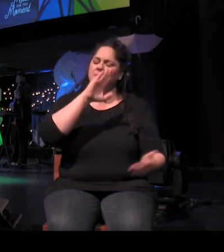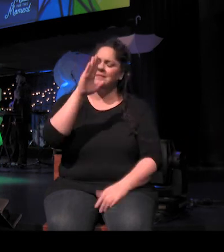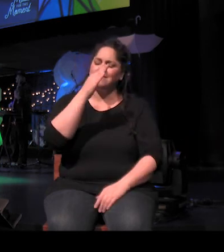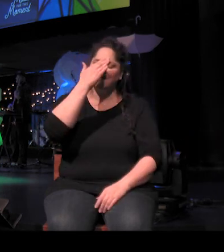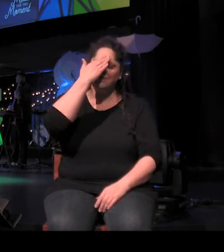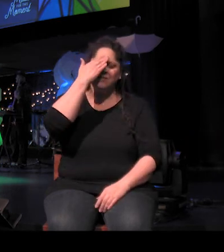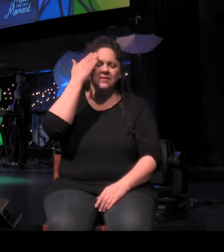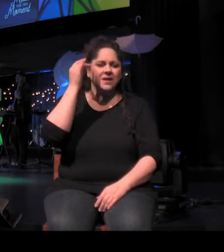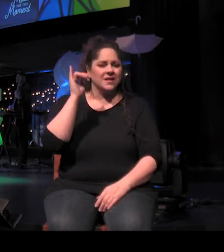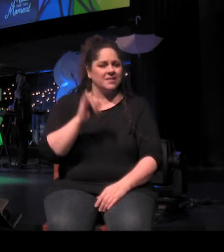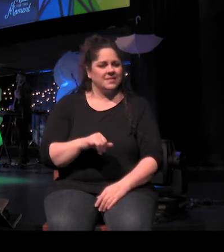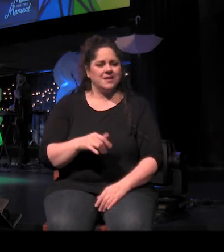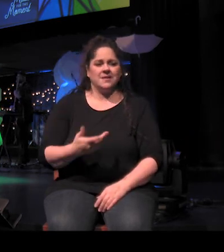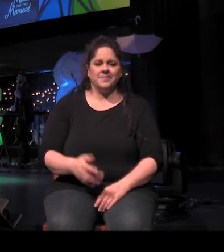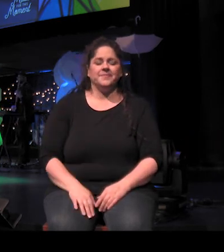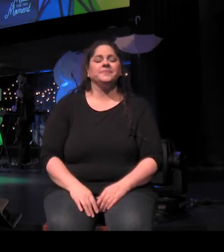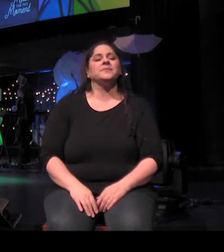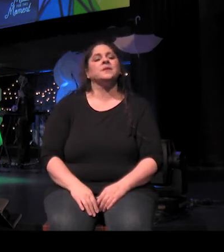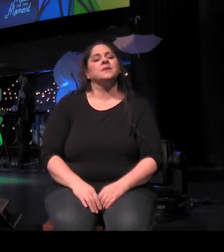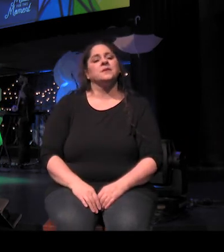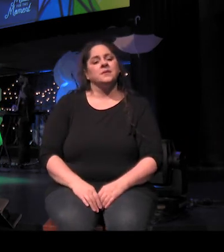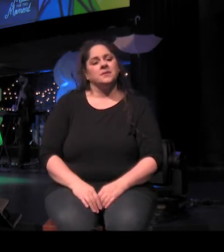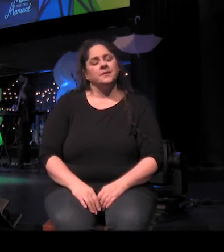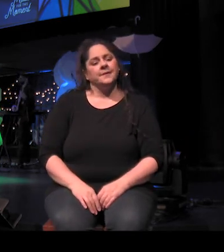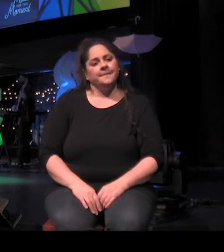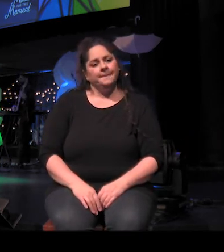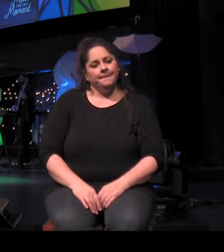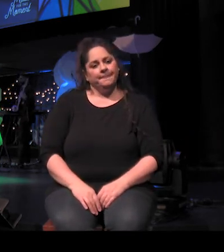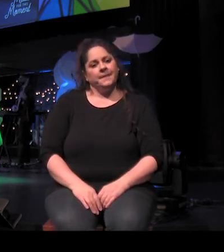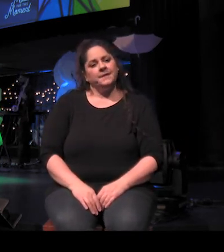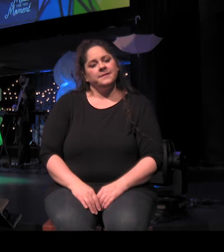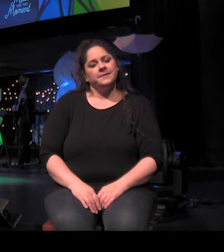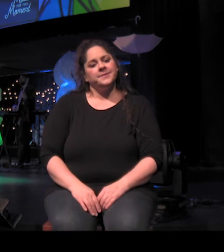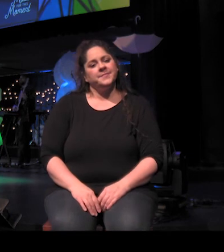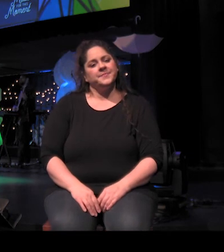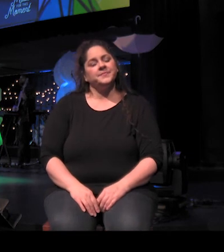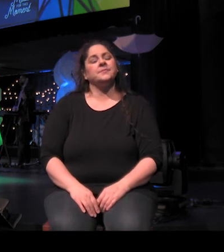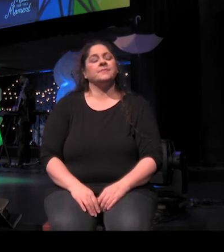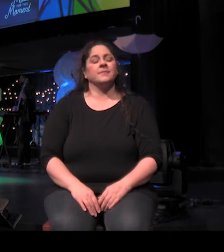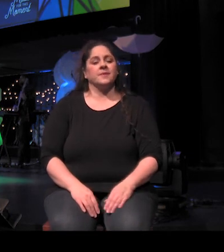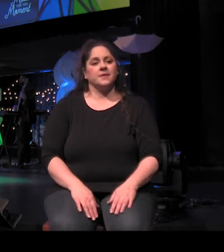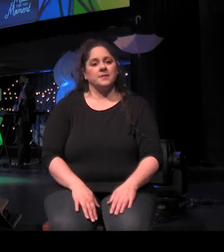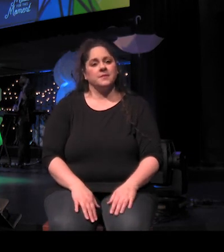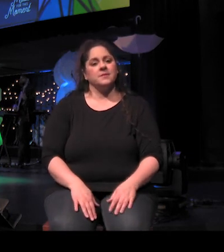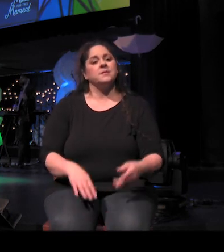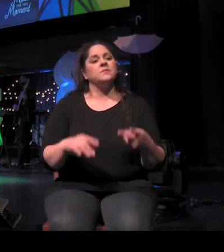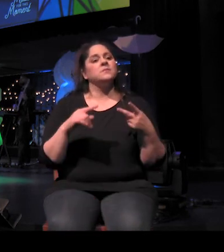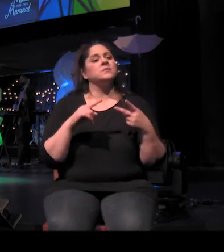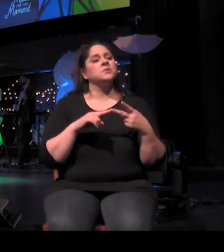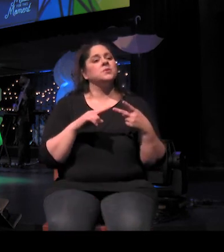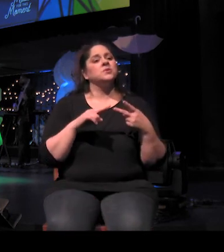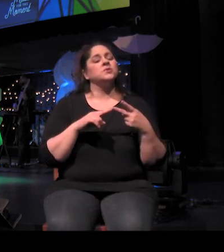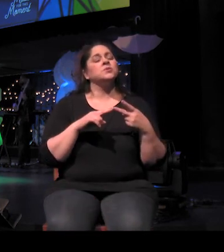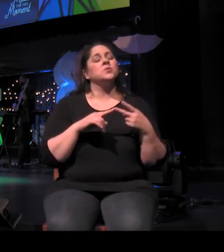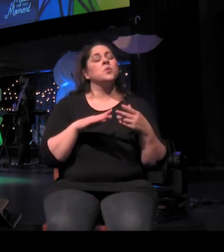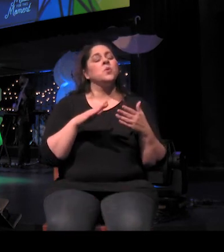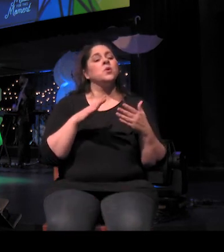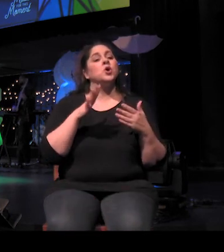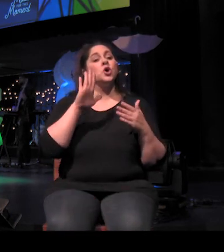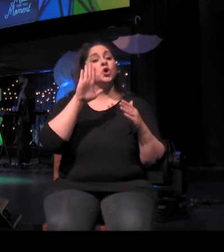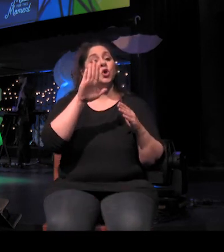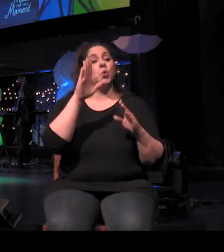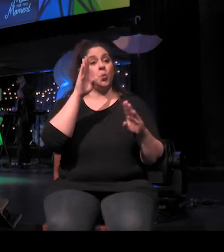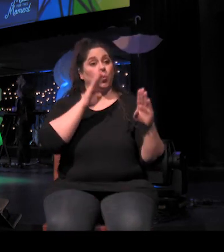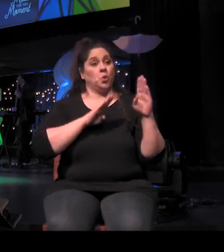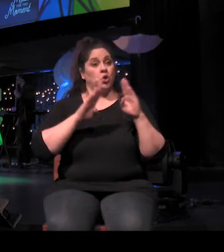How much he cares for you. That leads me to the second question, because these are so tied together. What worries are